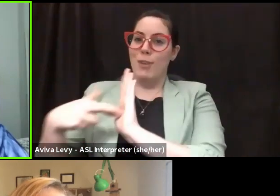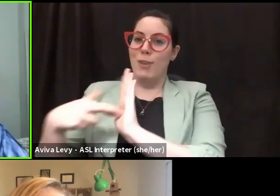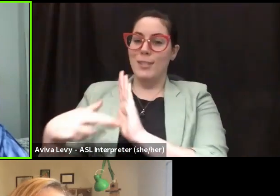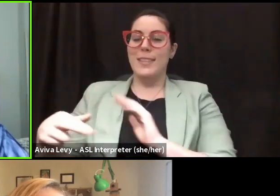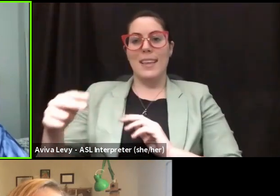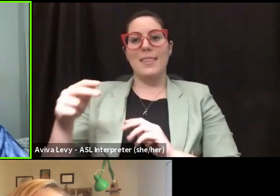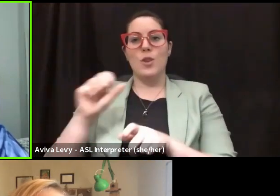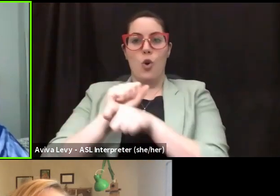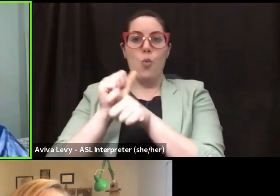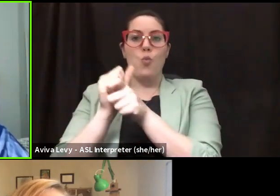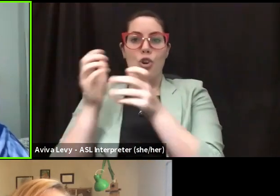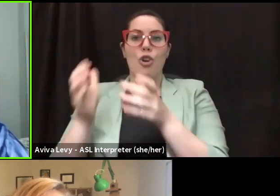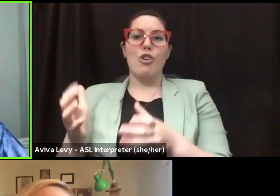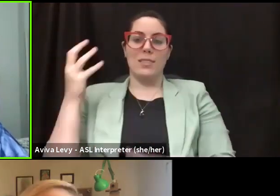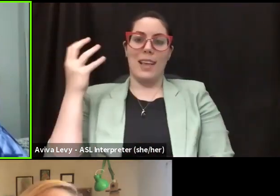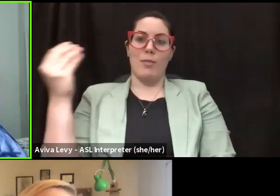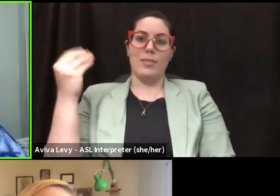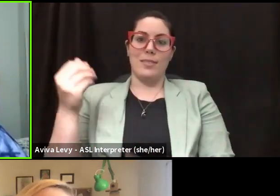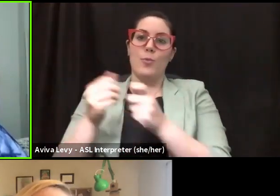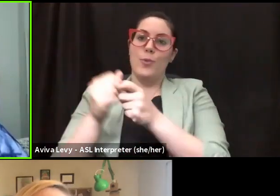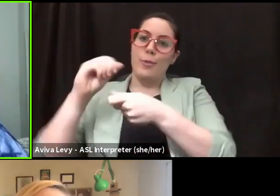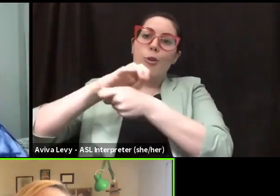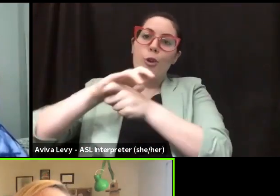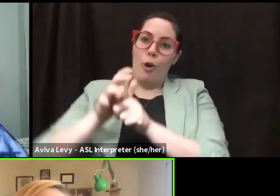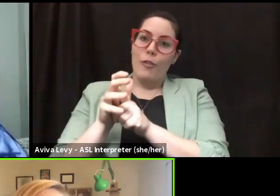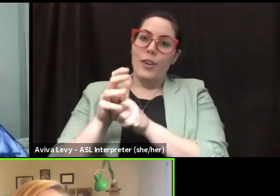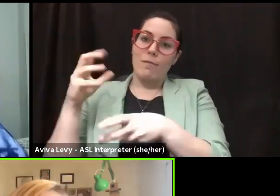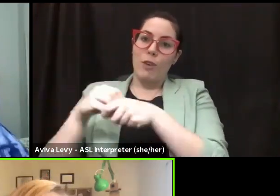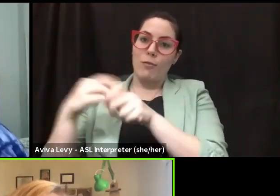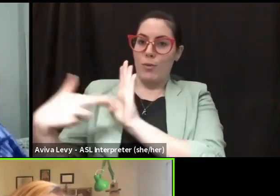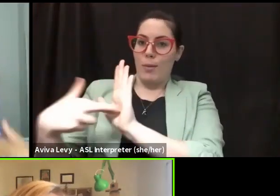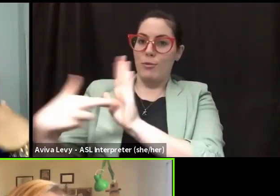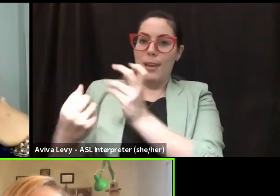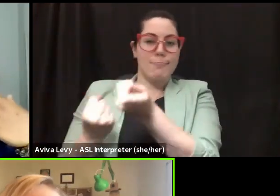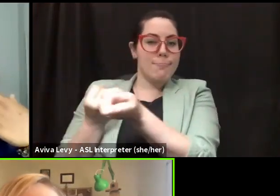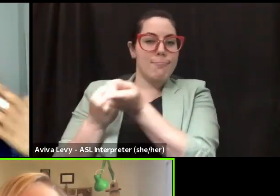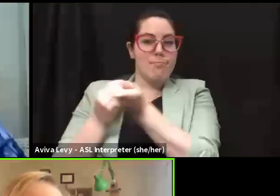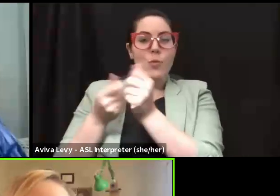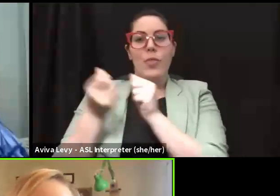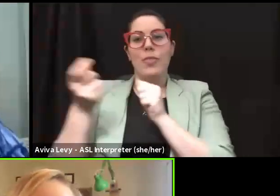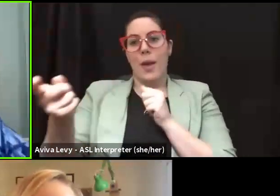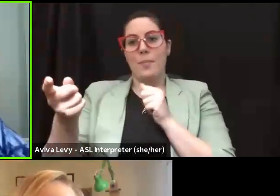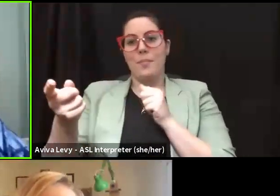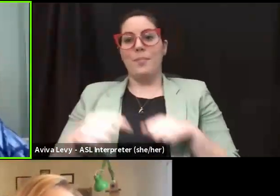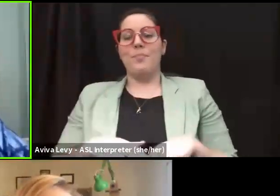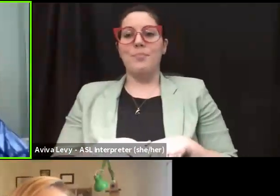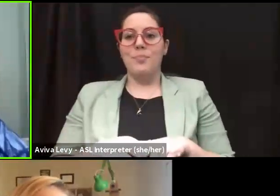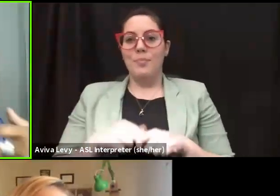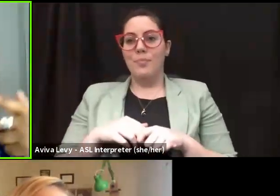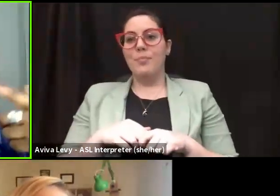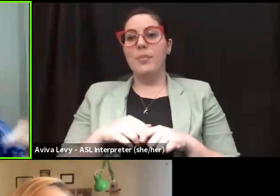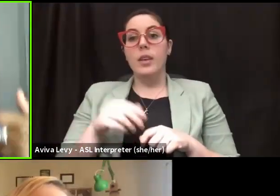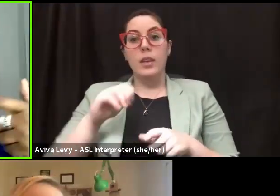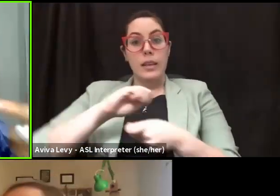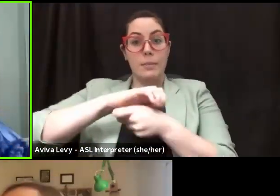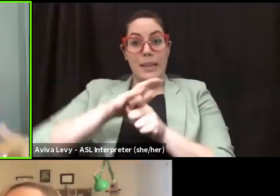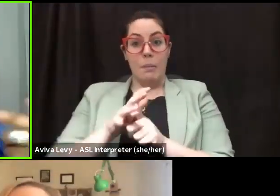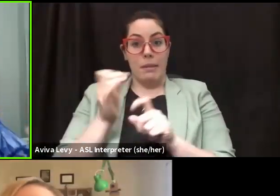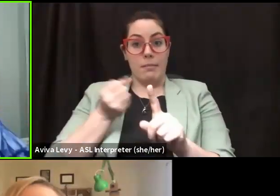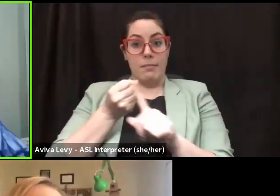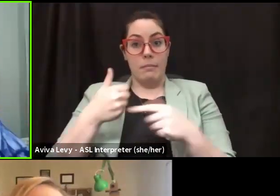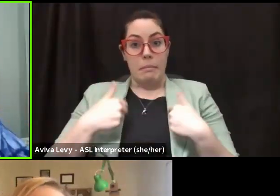Also, it's a fabulous color. Yeah. So the The pandemic has impacted me